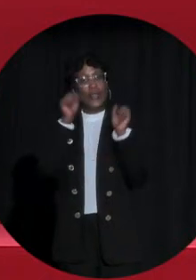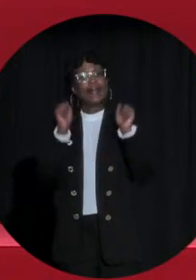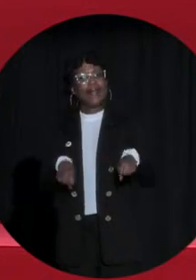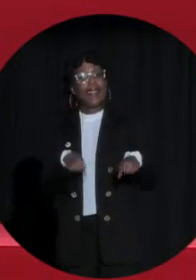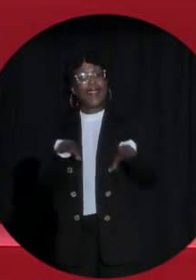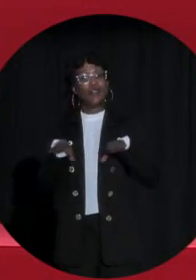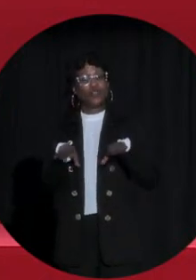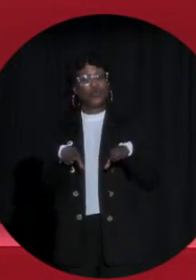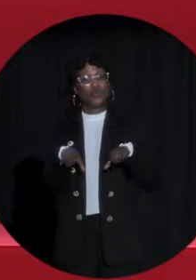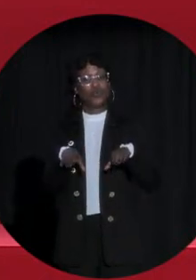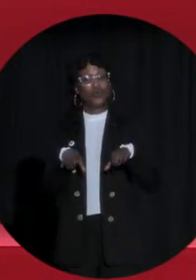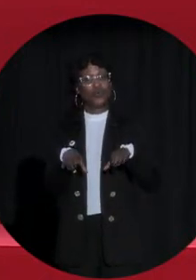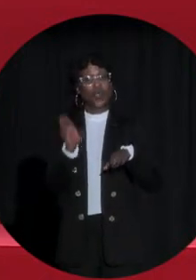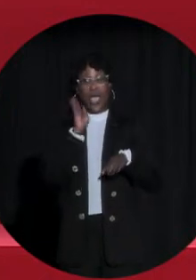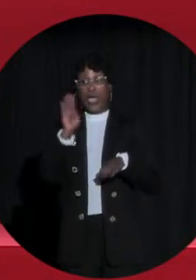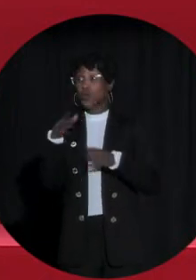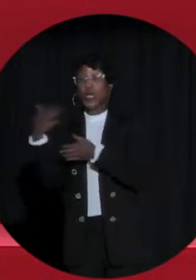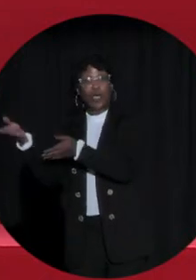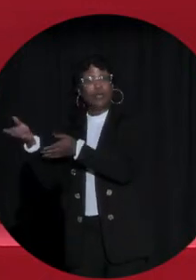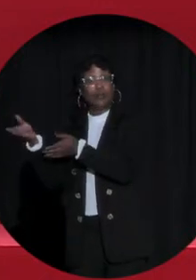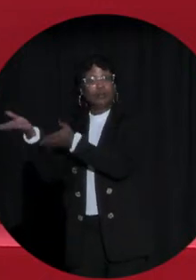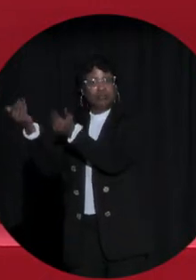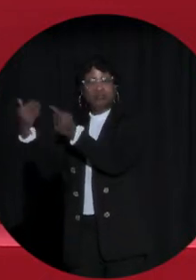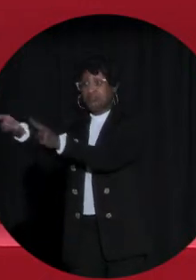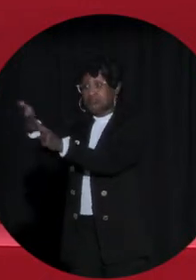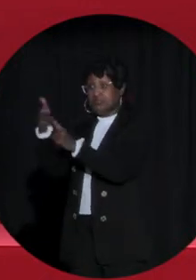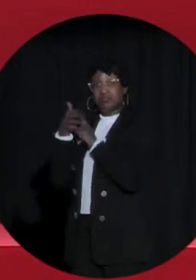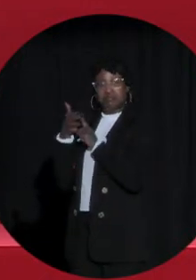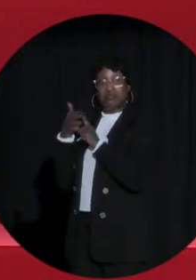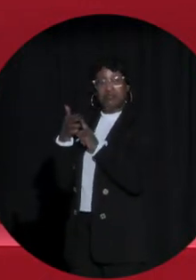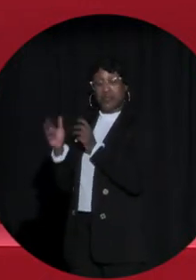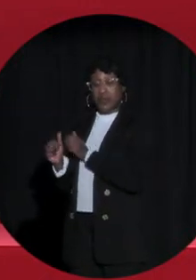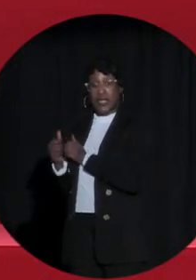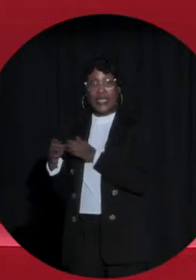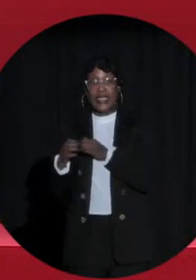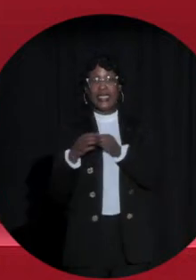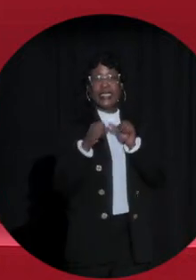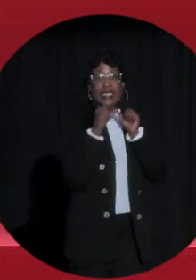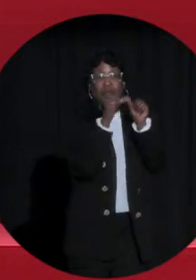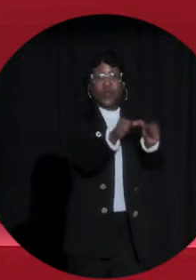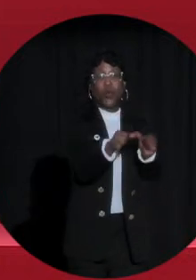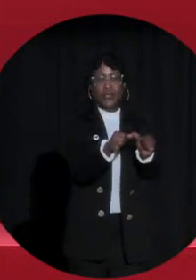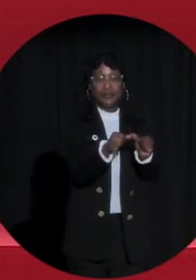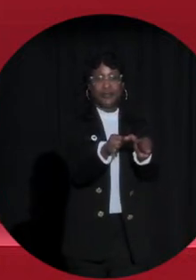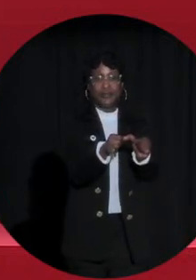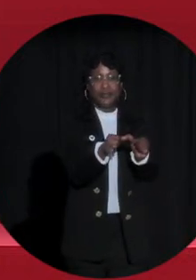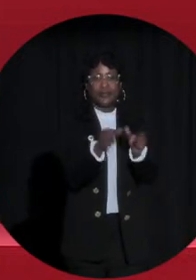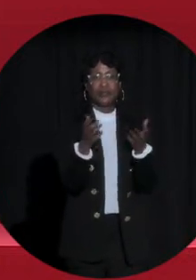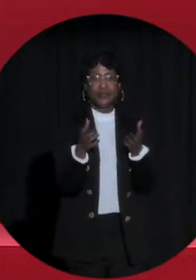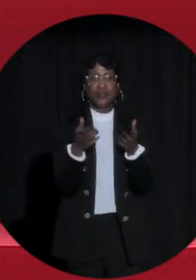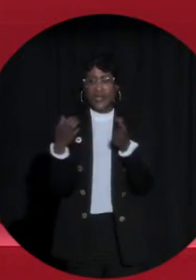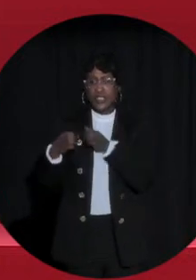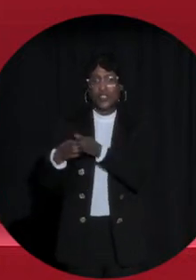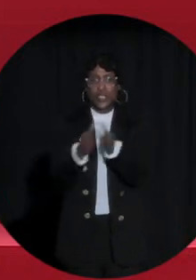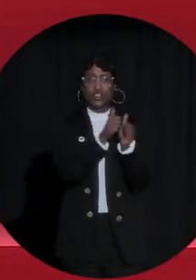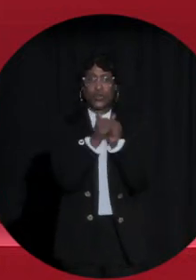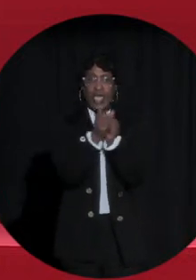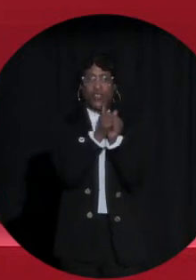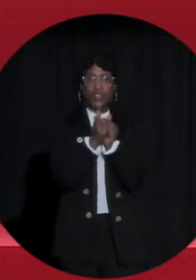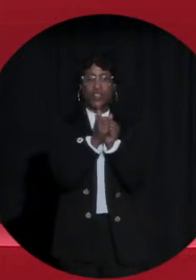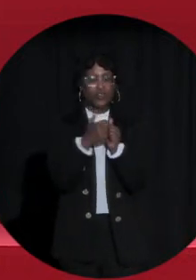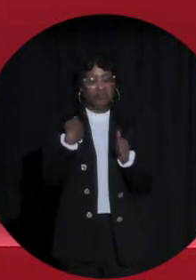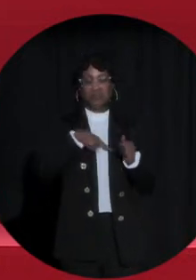keep going. Because when we go together, we are unstoppable. An example for the rest of the nation. There's